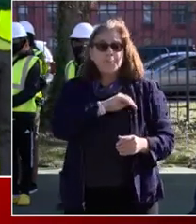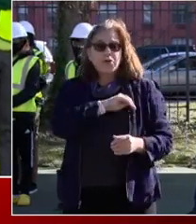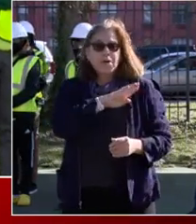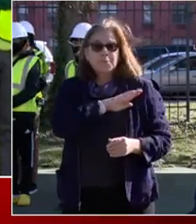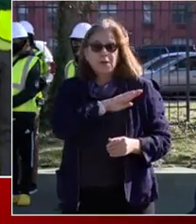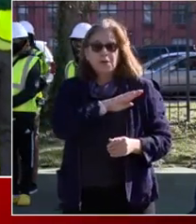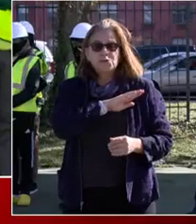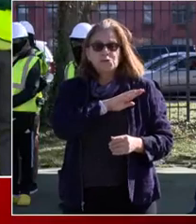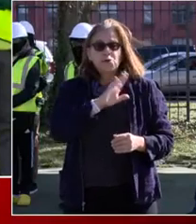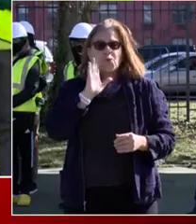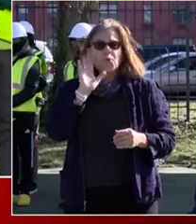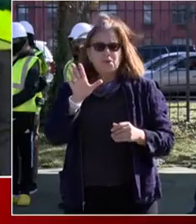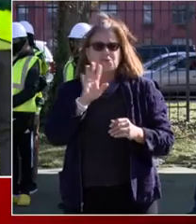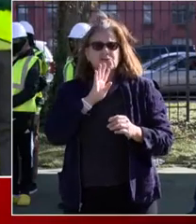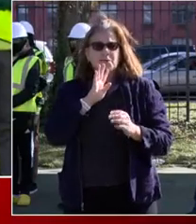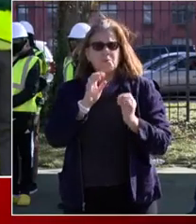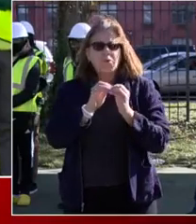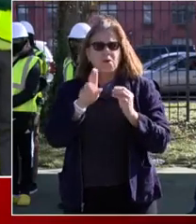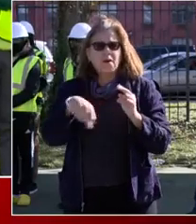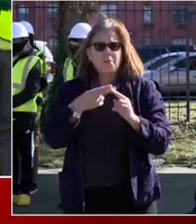this.